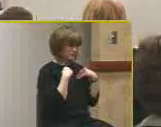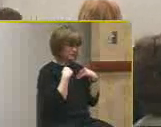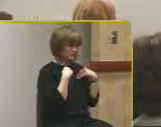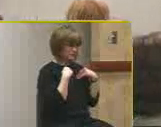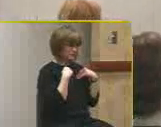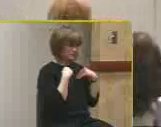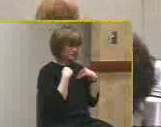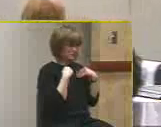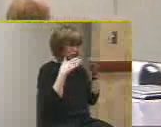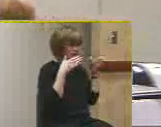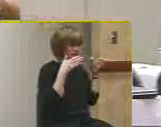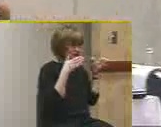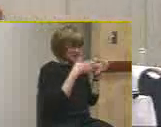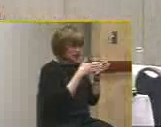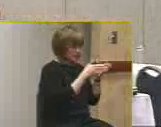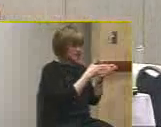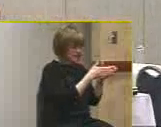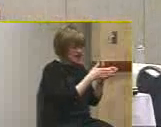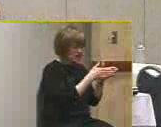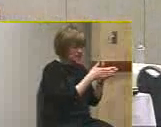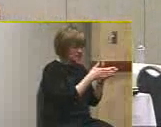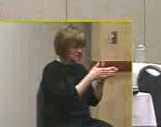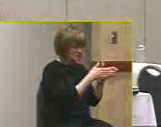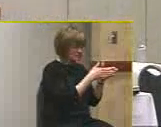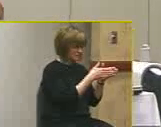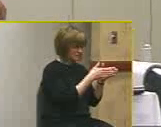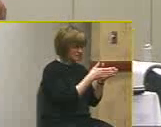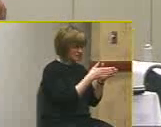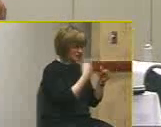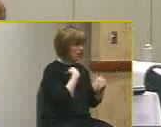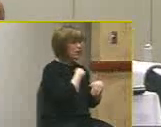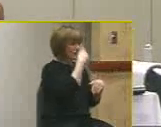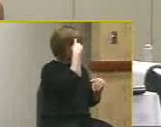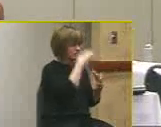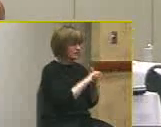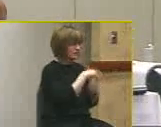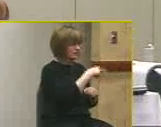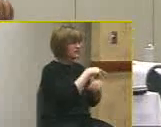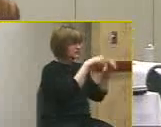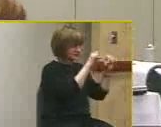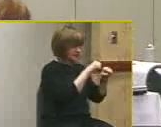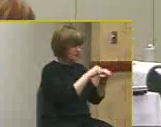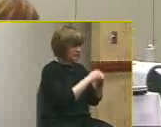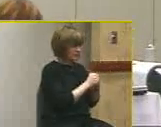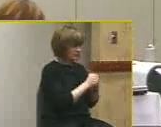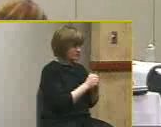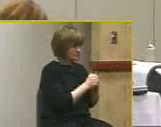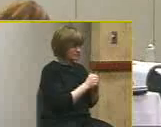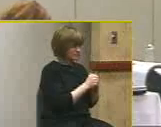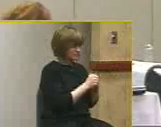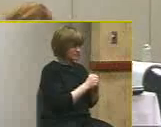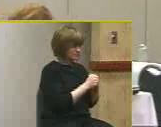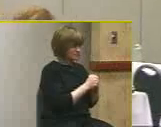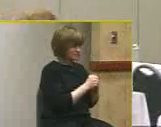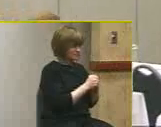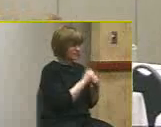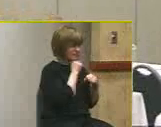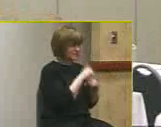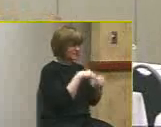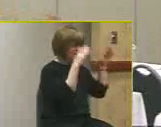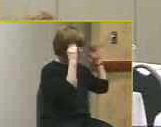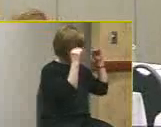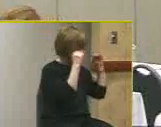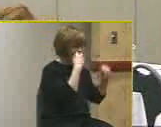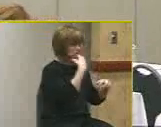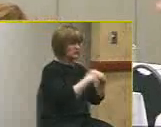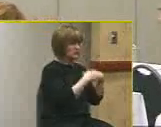pathway to get here, which means we believe he's capable. Okay. This isn't an academic issue, not a classroom management issue, not a cultural issue, not